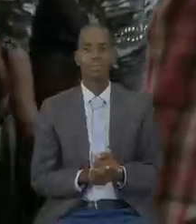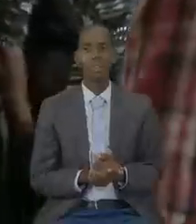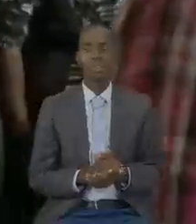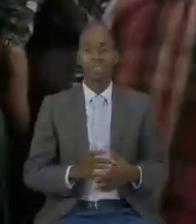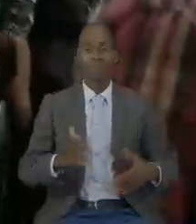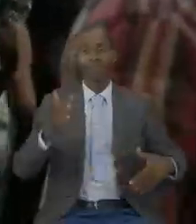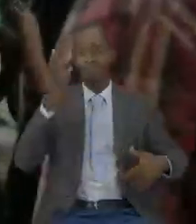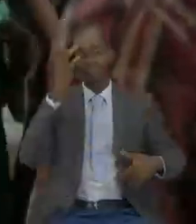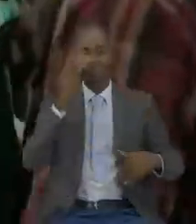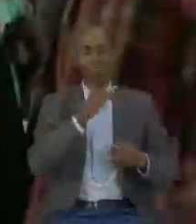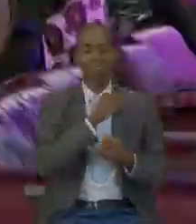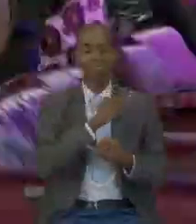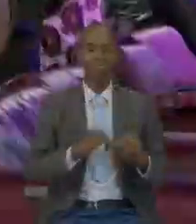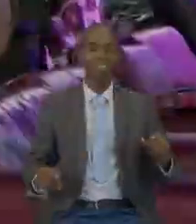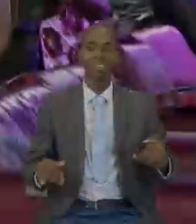Disease, final.